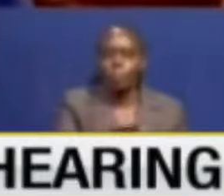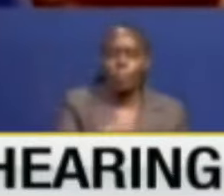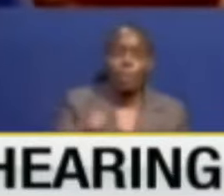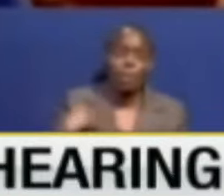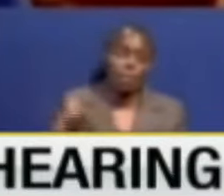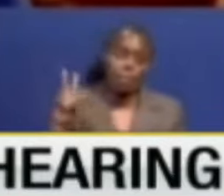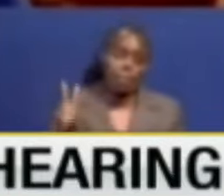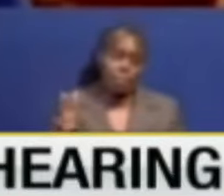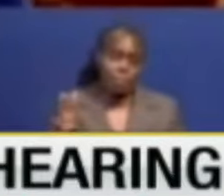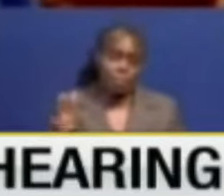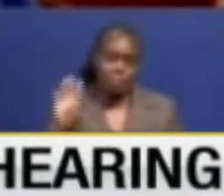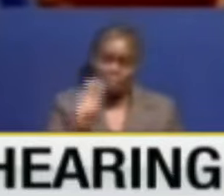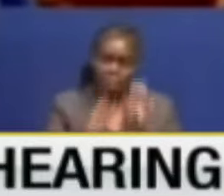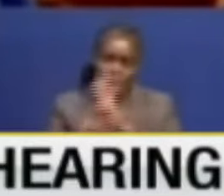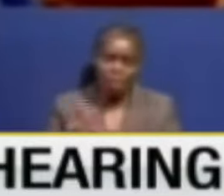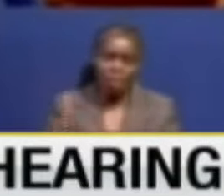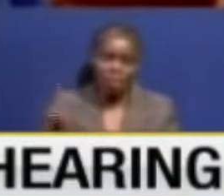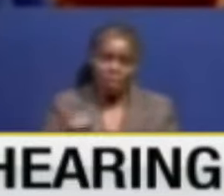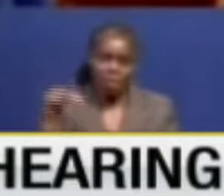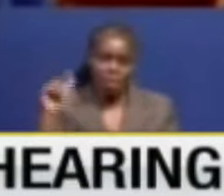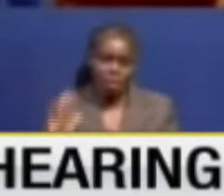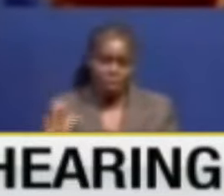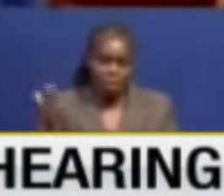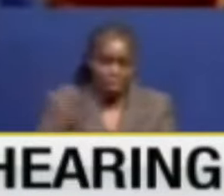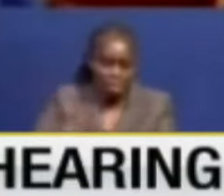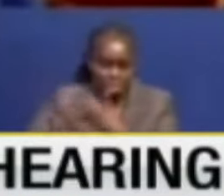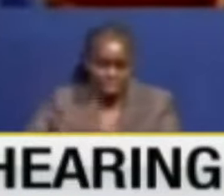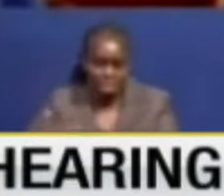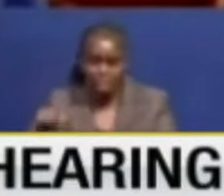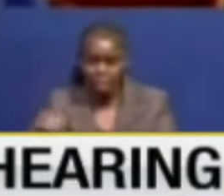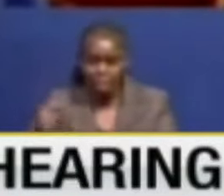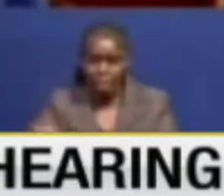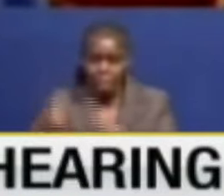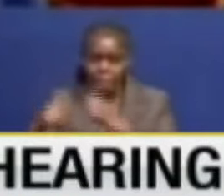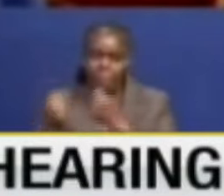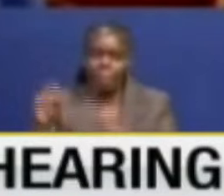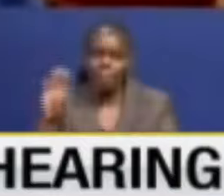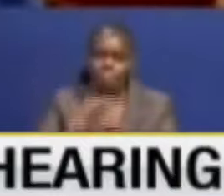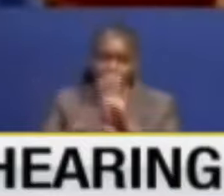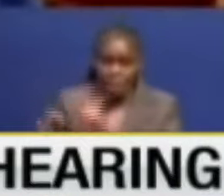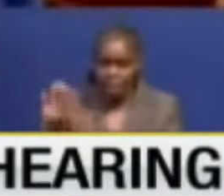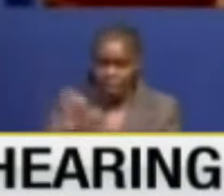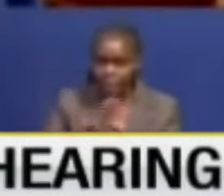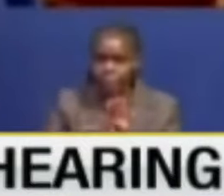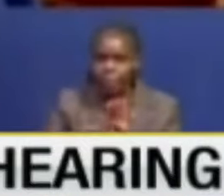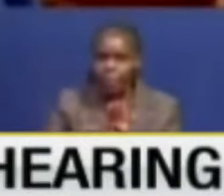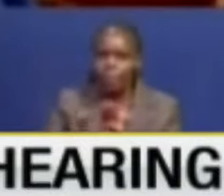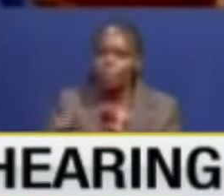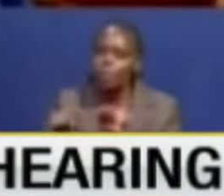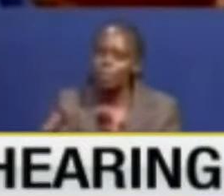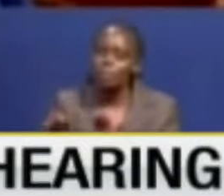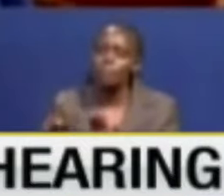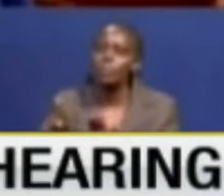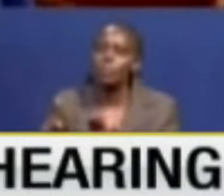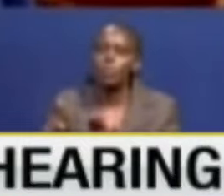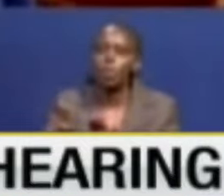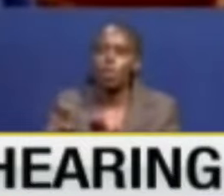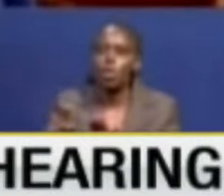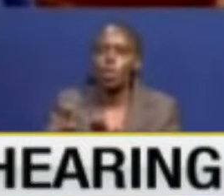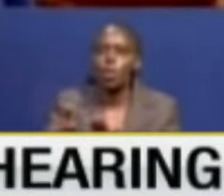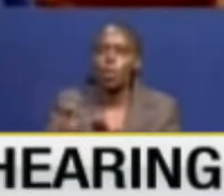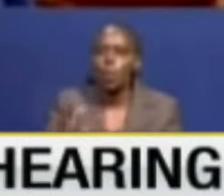gross misconduct, that the governor has engaged in gross misconduct by deliberately and